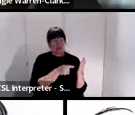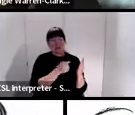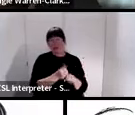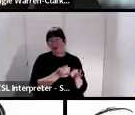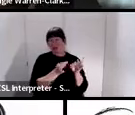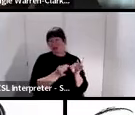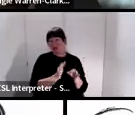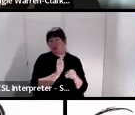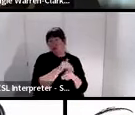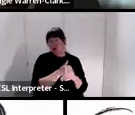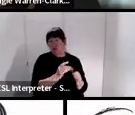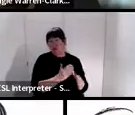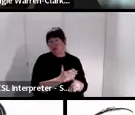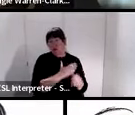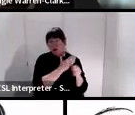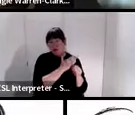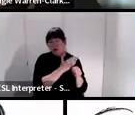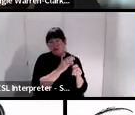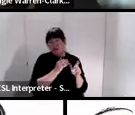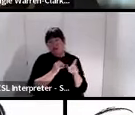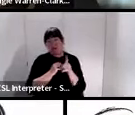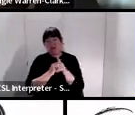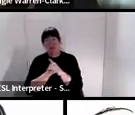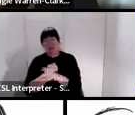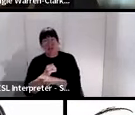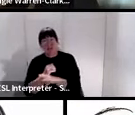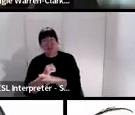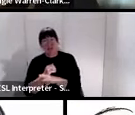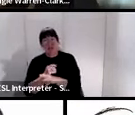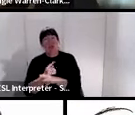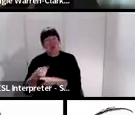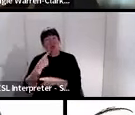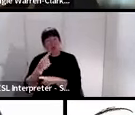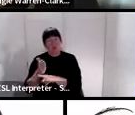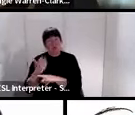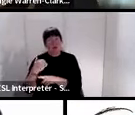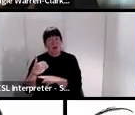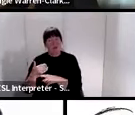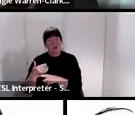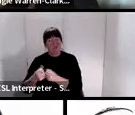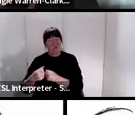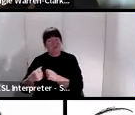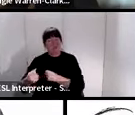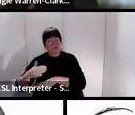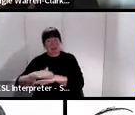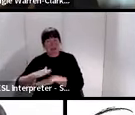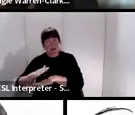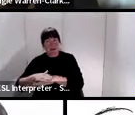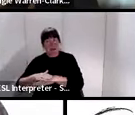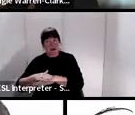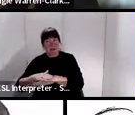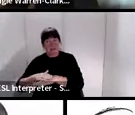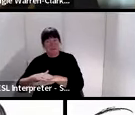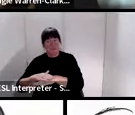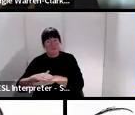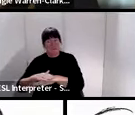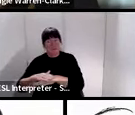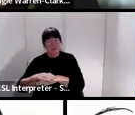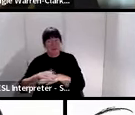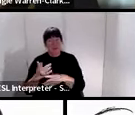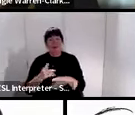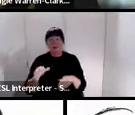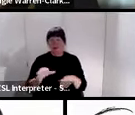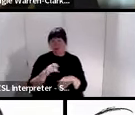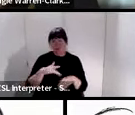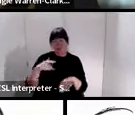it would lock it in if it was able to be embedded in this particular piece of legislation? And how would you go about setting those priorities?